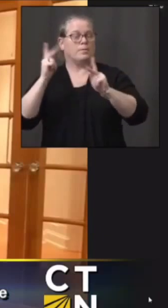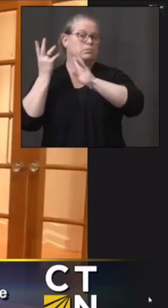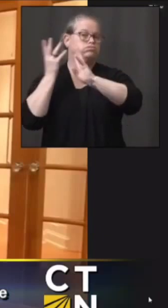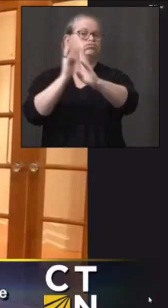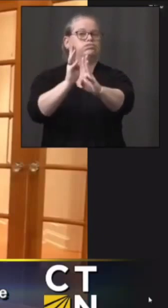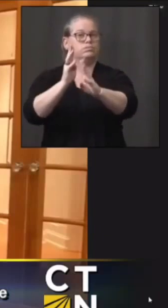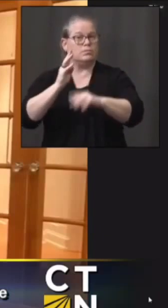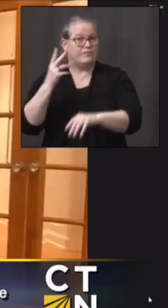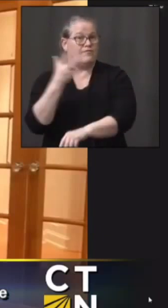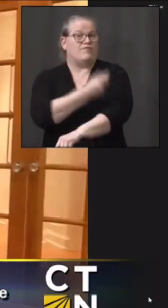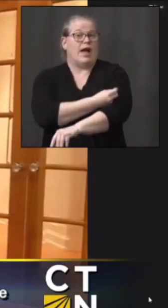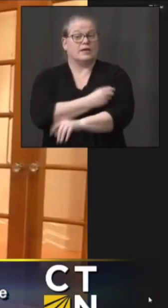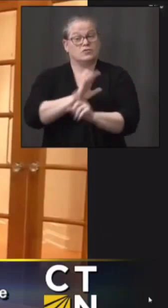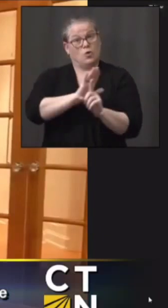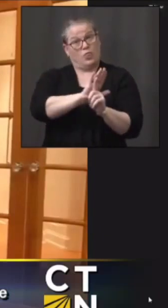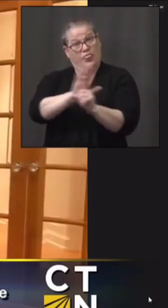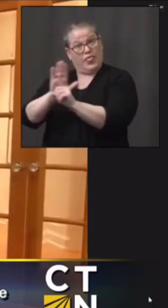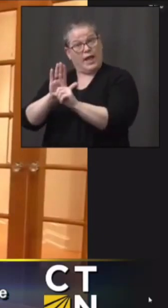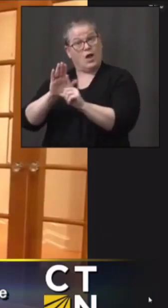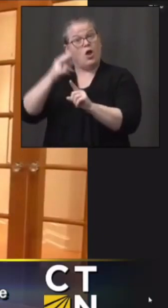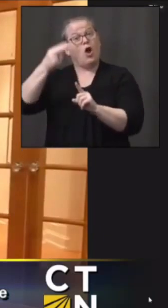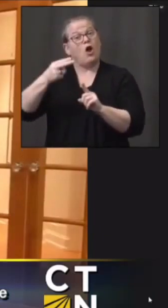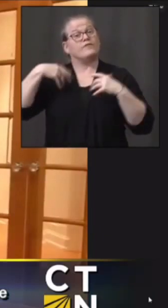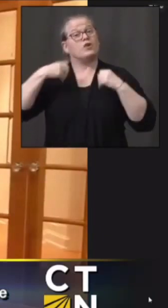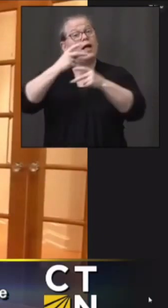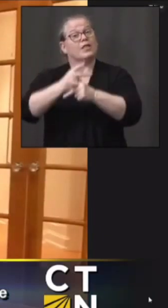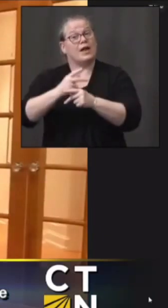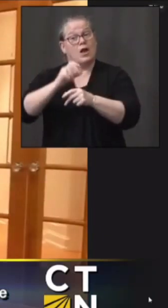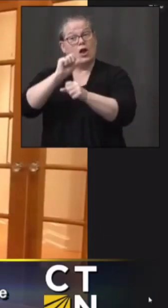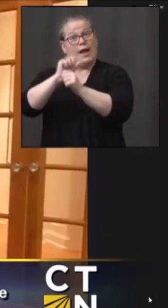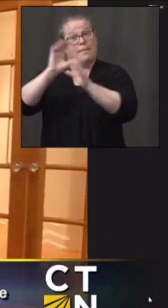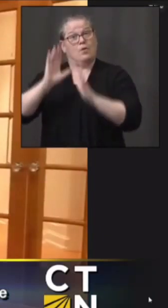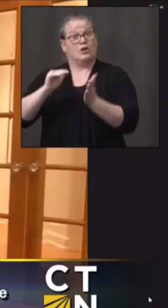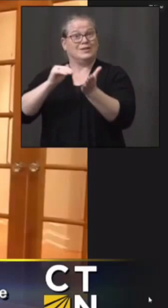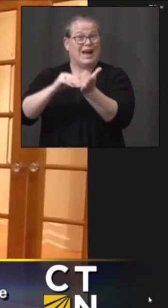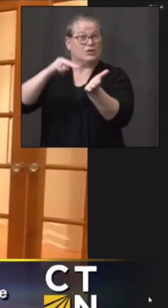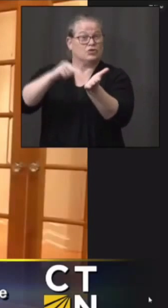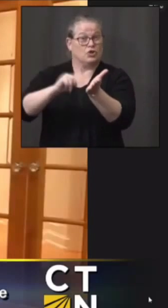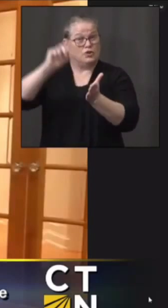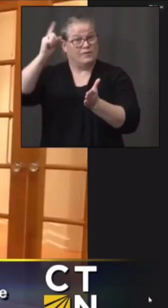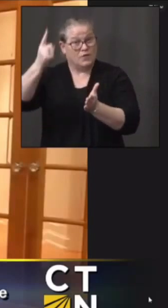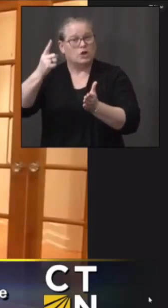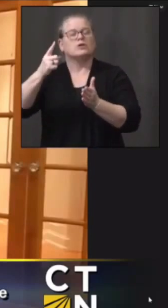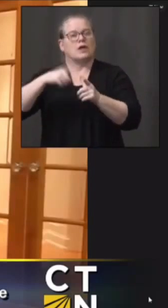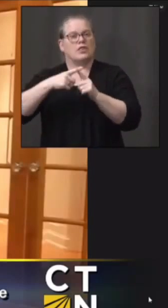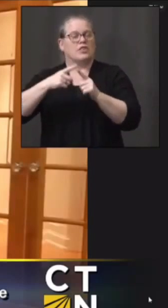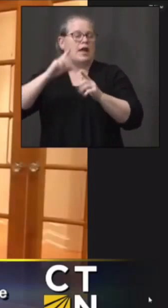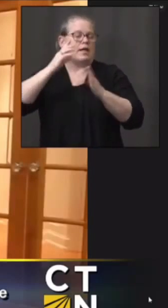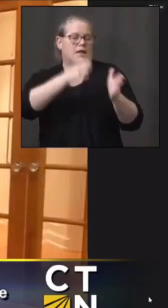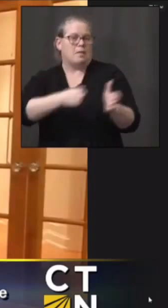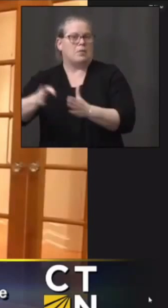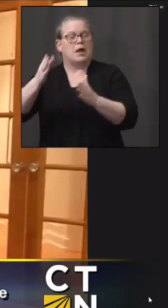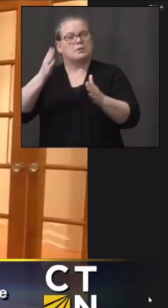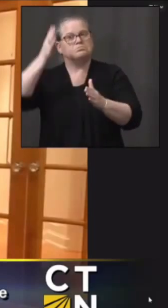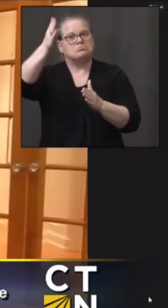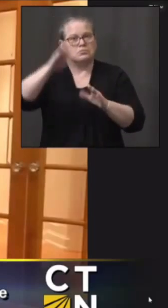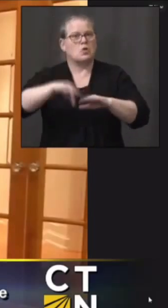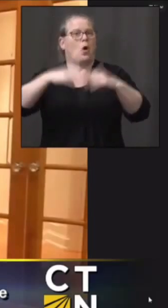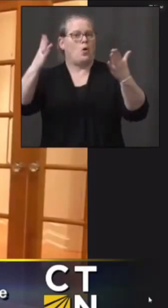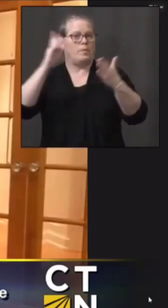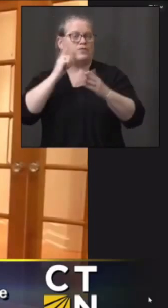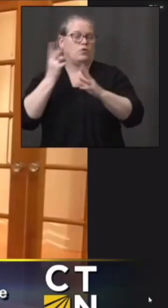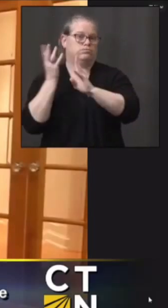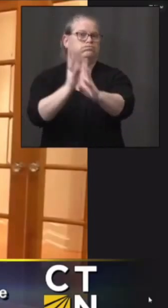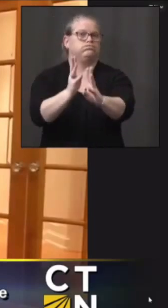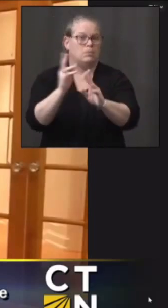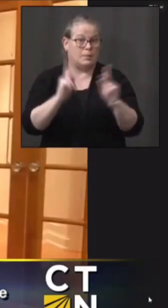vaccination capacity for the general community down the road as well. So, yes, you will see a very dramatic and large-scale ramp-up